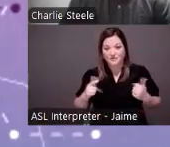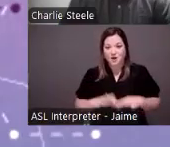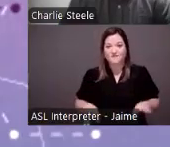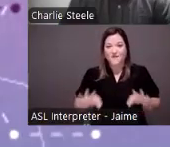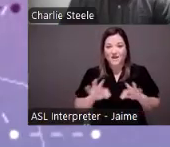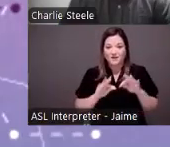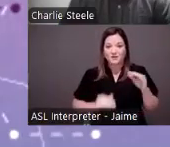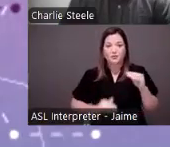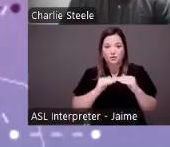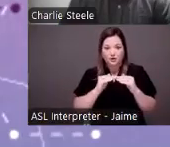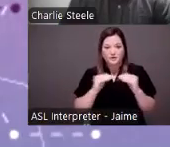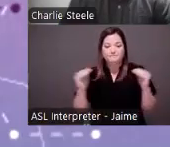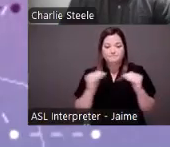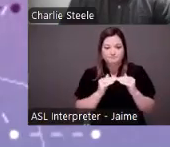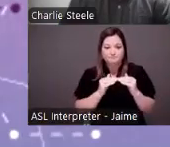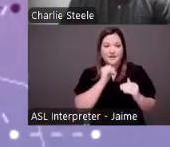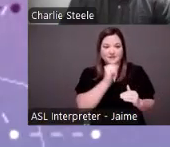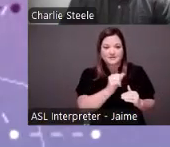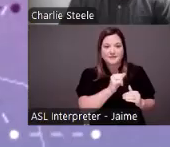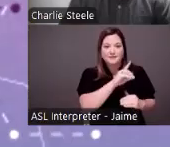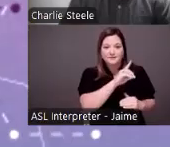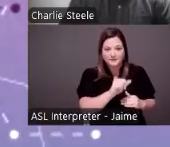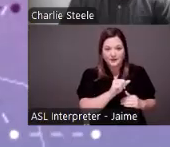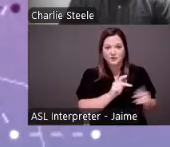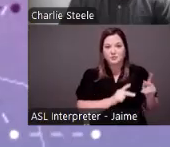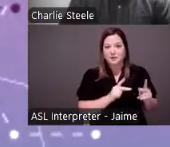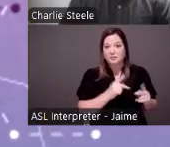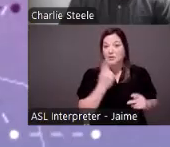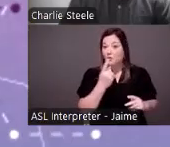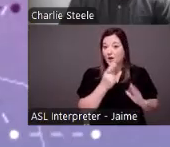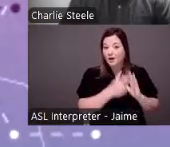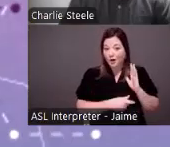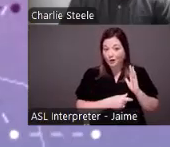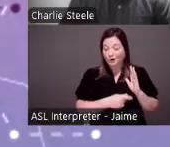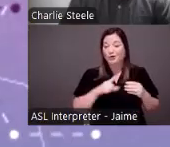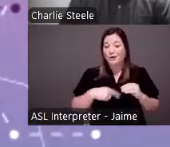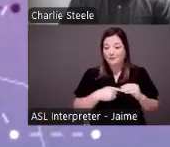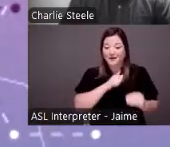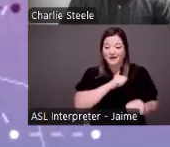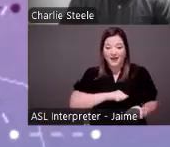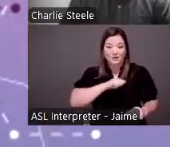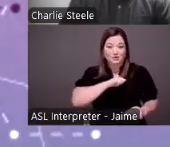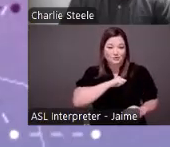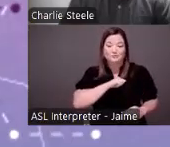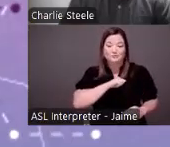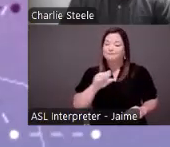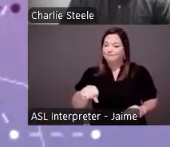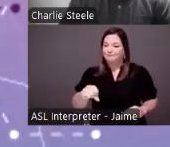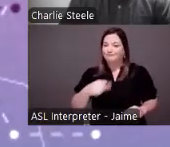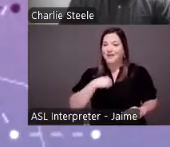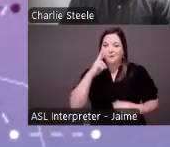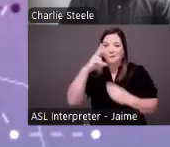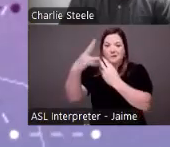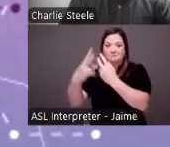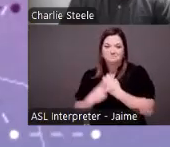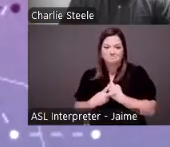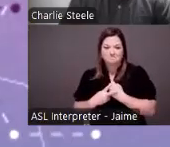of non-disabled people. Here's one article on the attitudes, and there's an article shared in the chat. I'll definitely be saving that